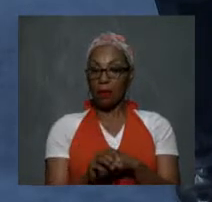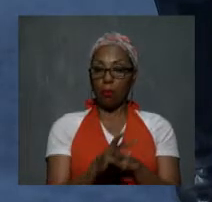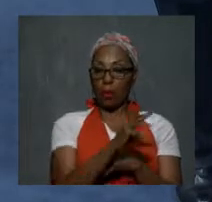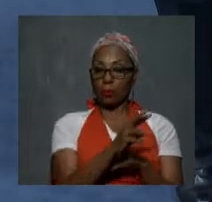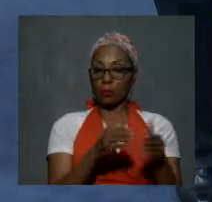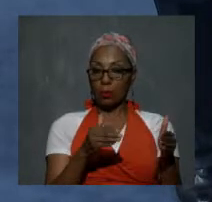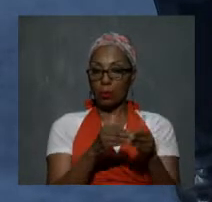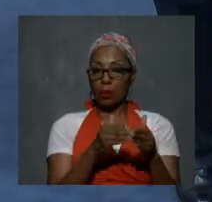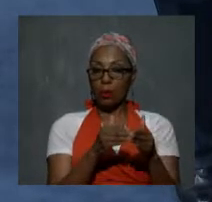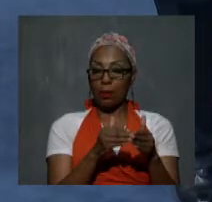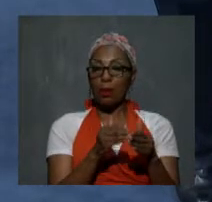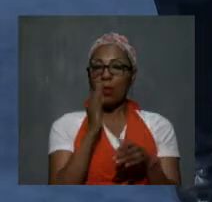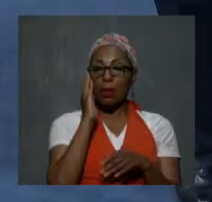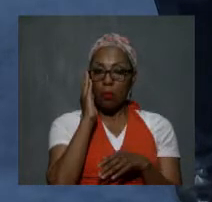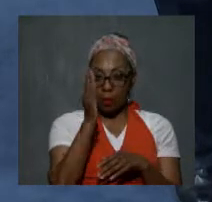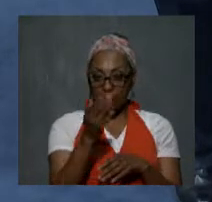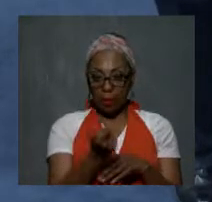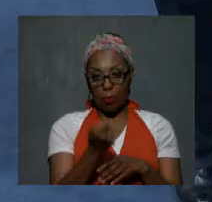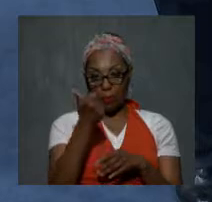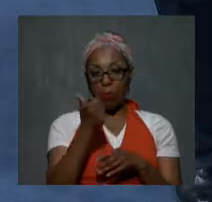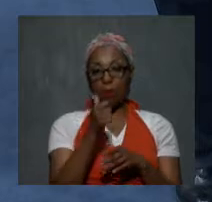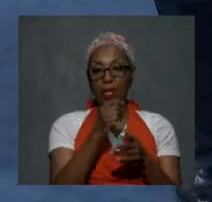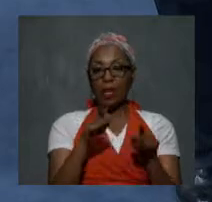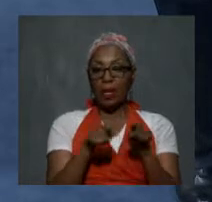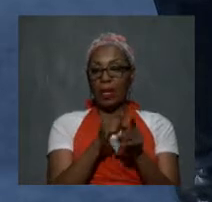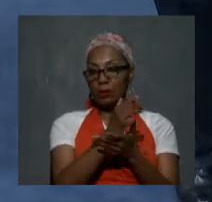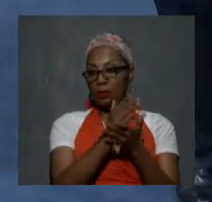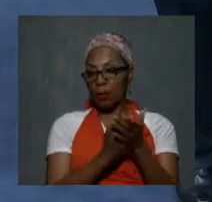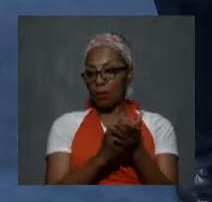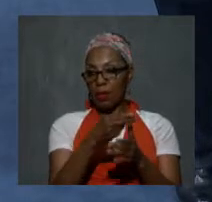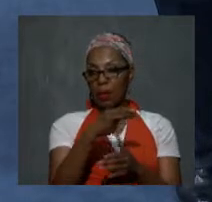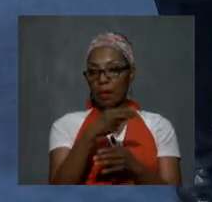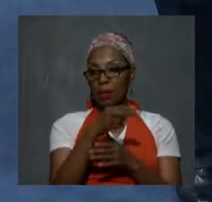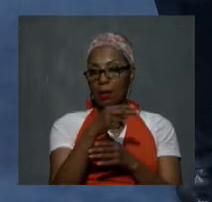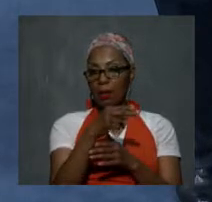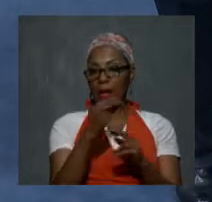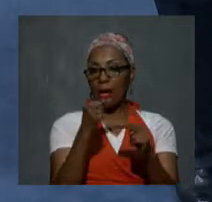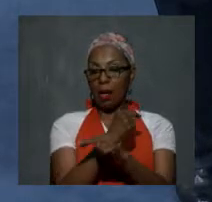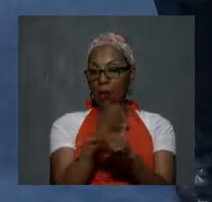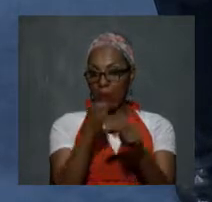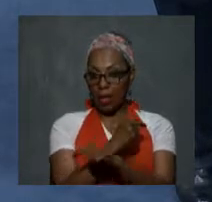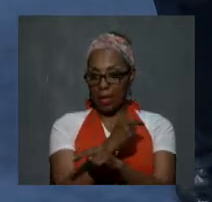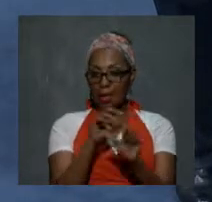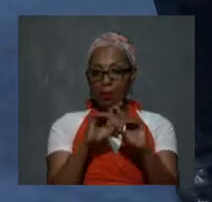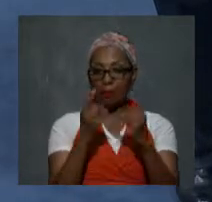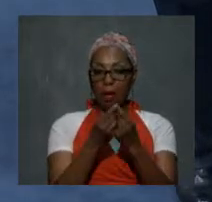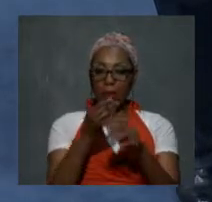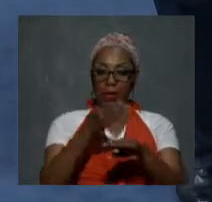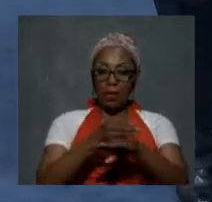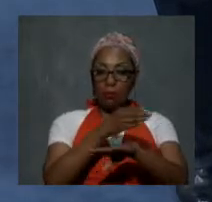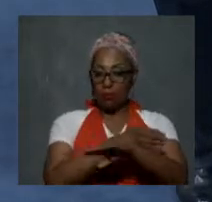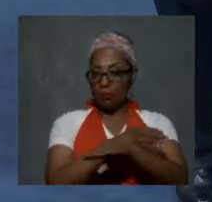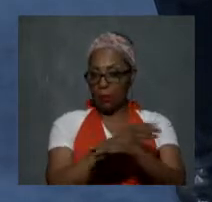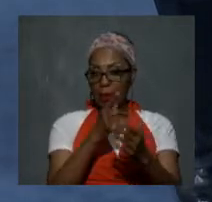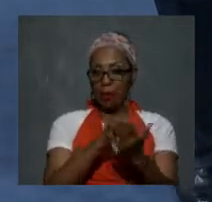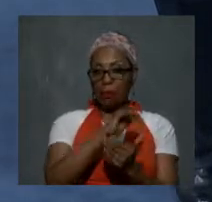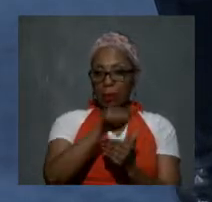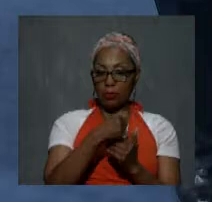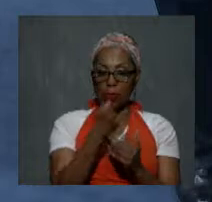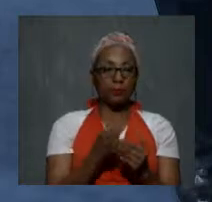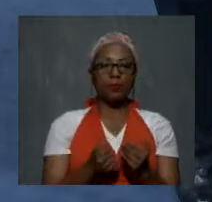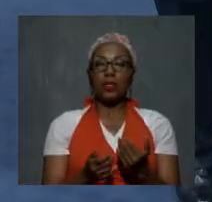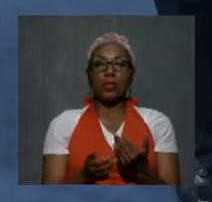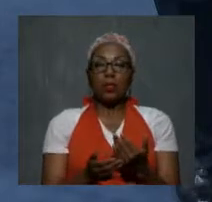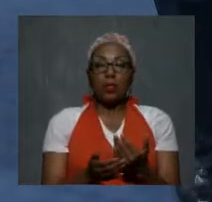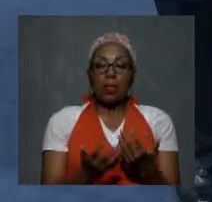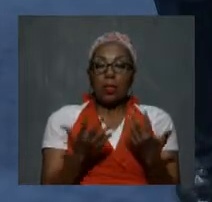corner will be removed as part of the Highway Department improvement project where the lane widenings occur.